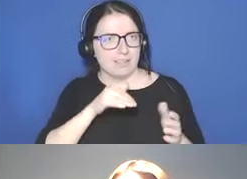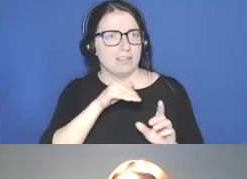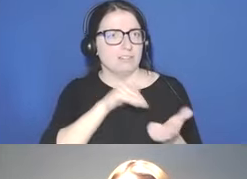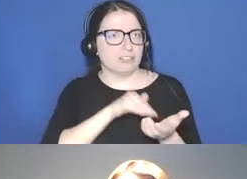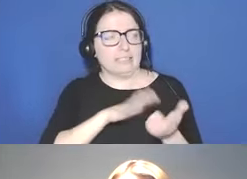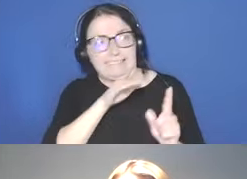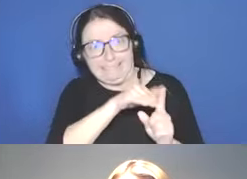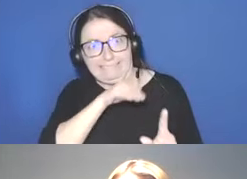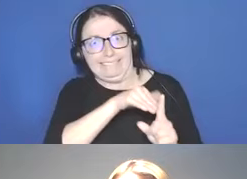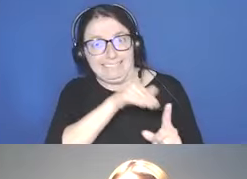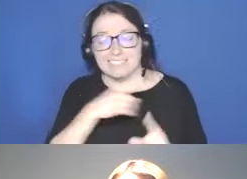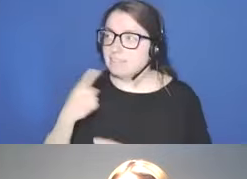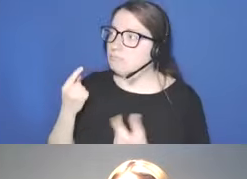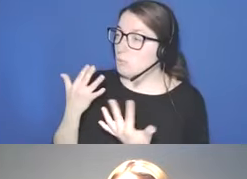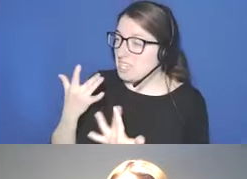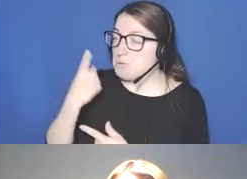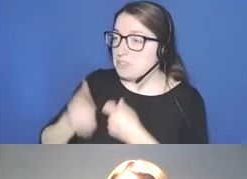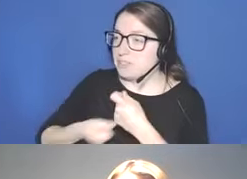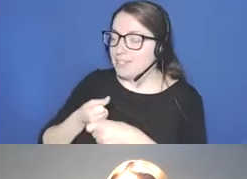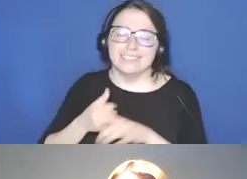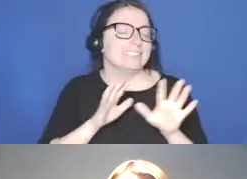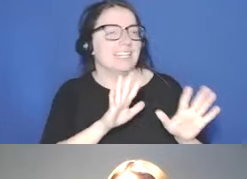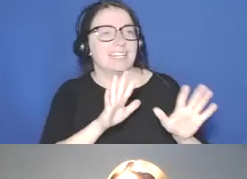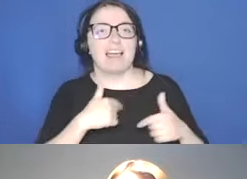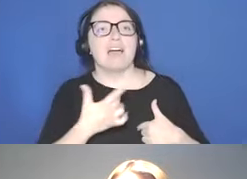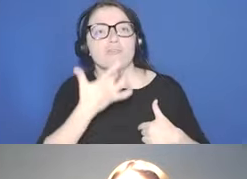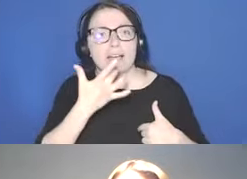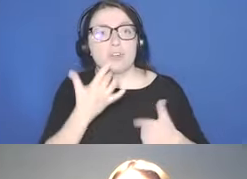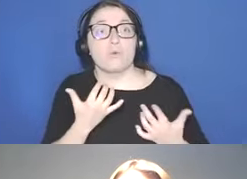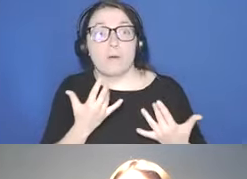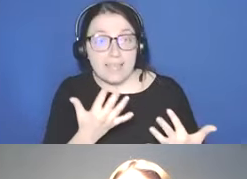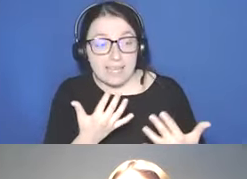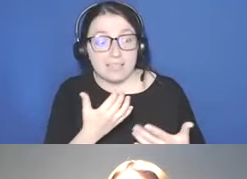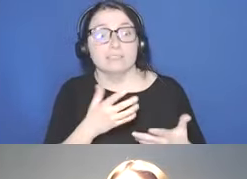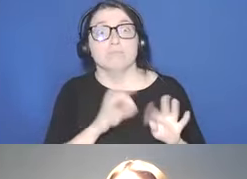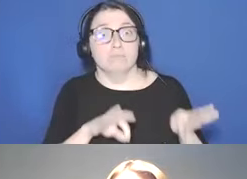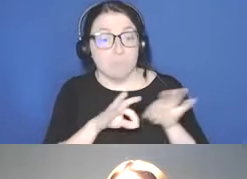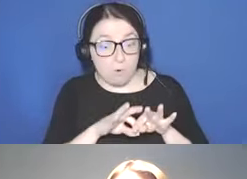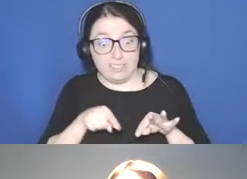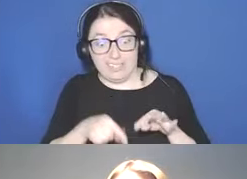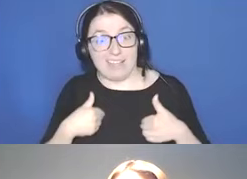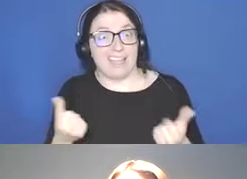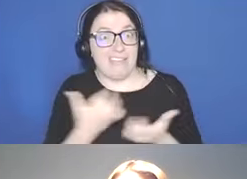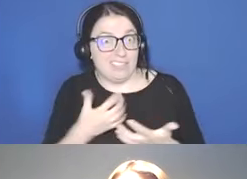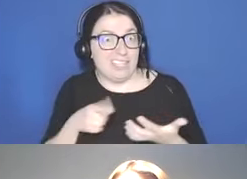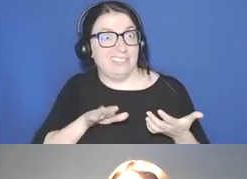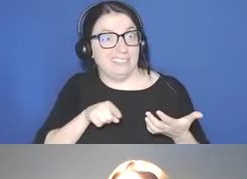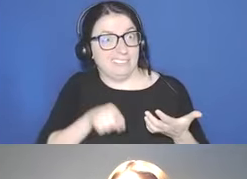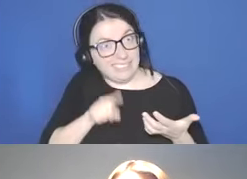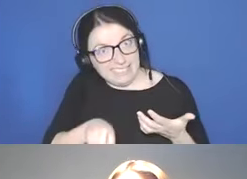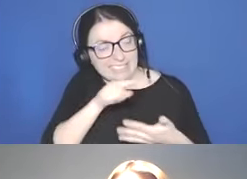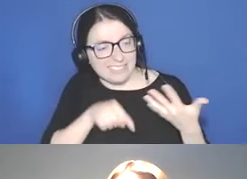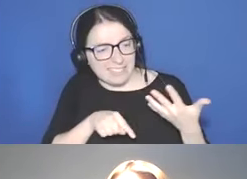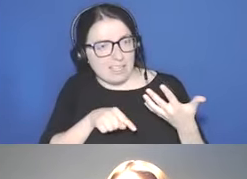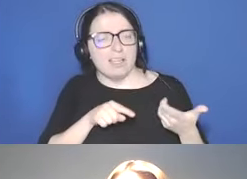I'd rather wait and make sure that my child is getting everything that he needs than for him just to have just a diagnosis,